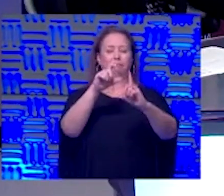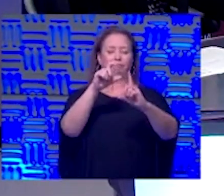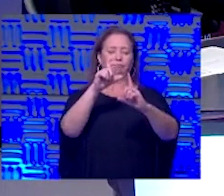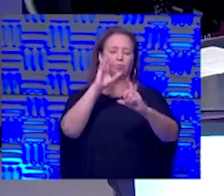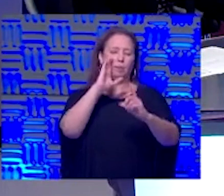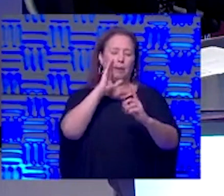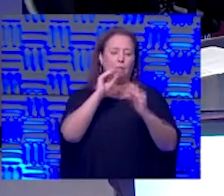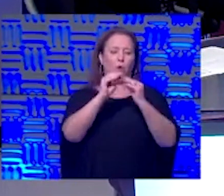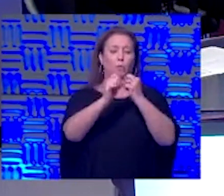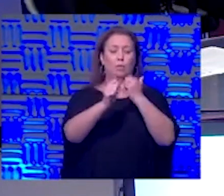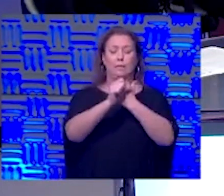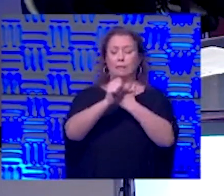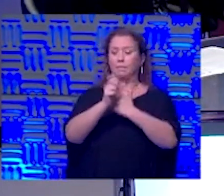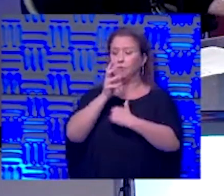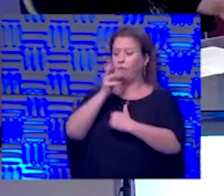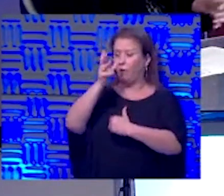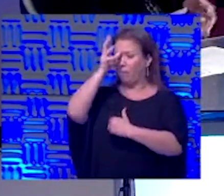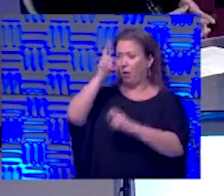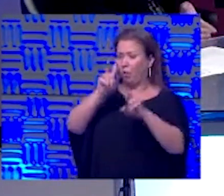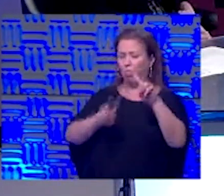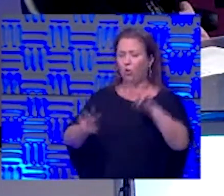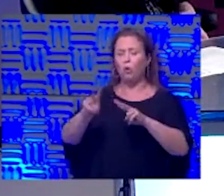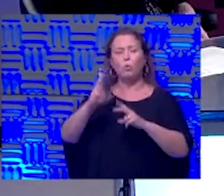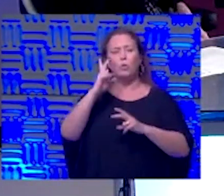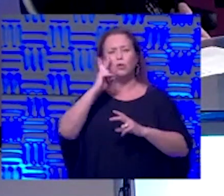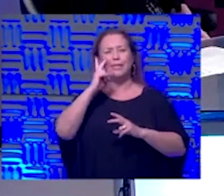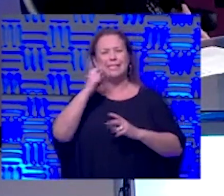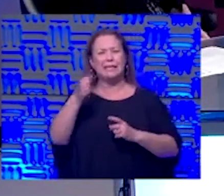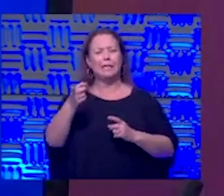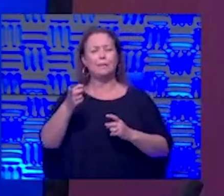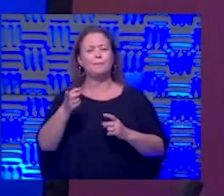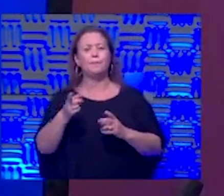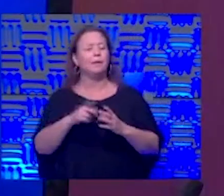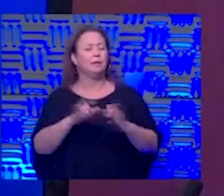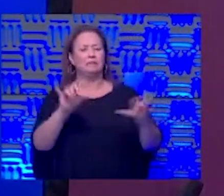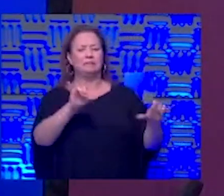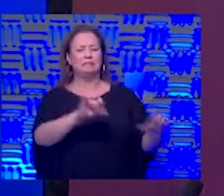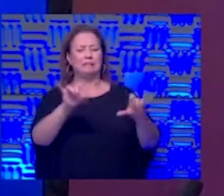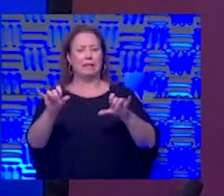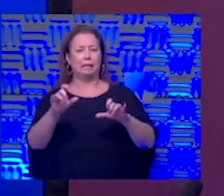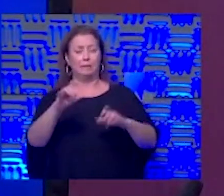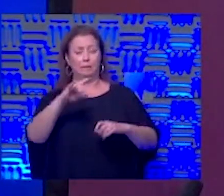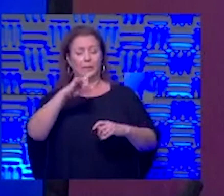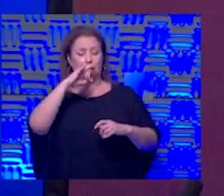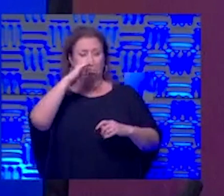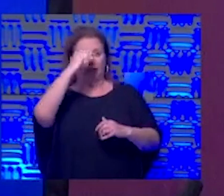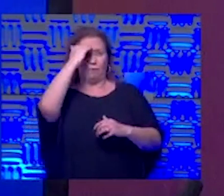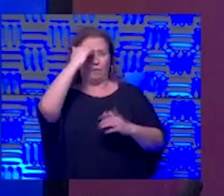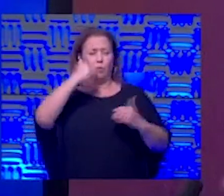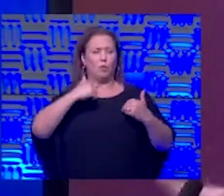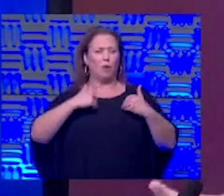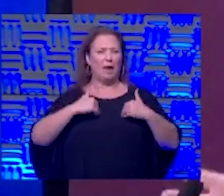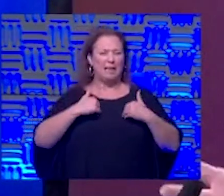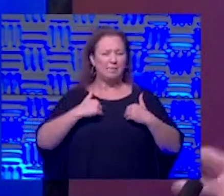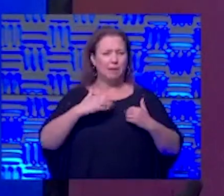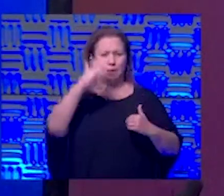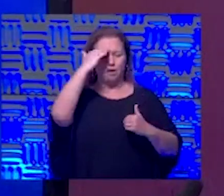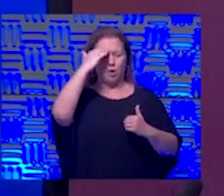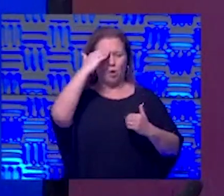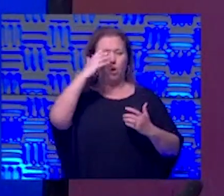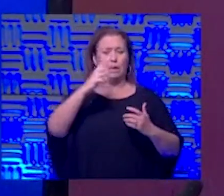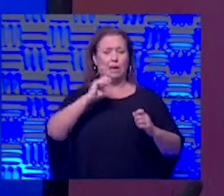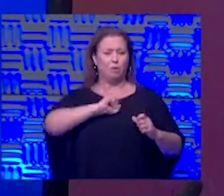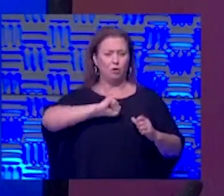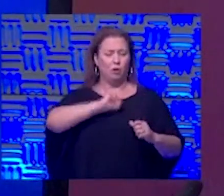look for if they needed to come in and see you? It's, the same ones as if their kid, they should be familiar enough with their child's asthma to begin with. If